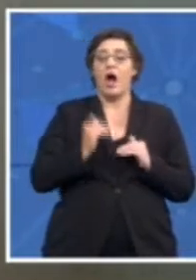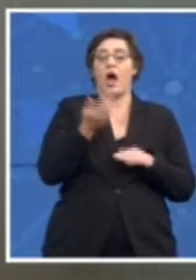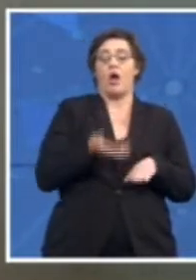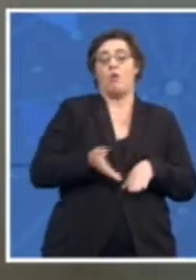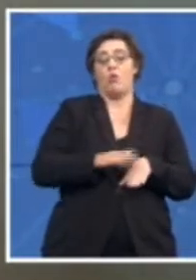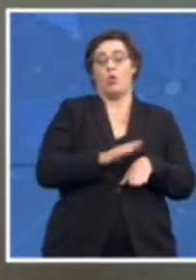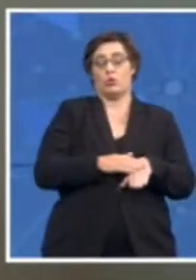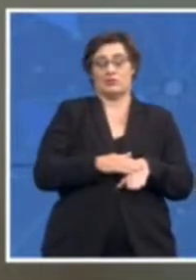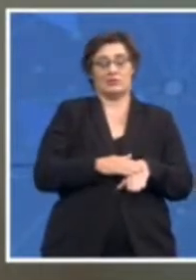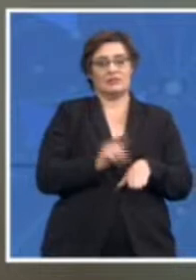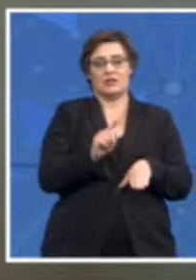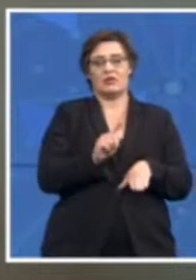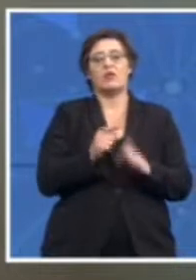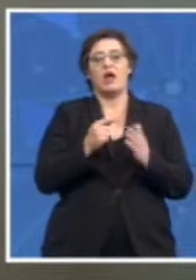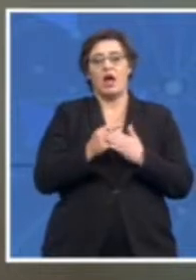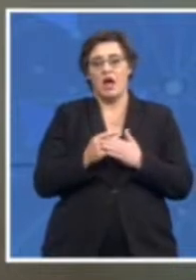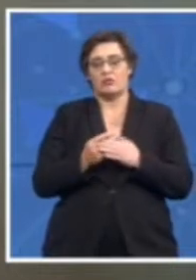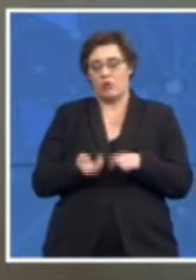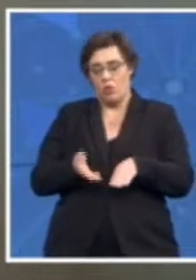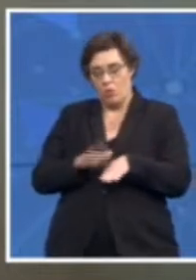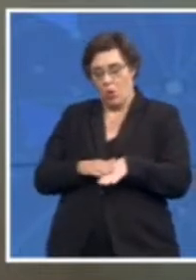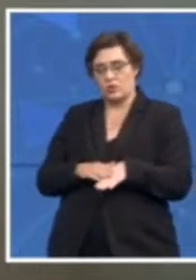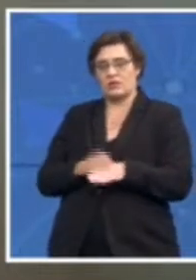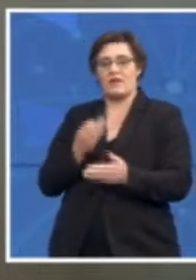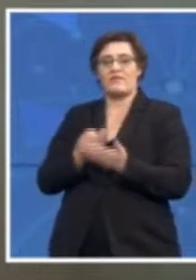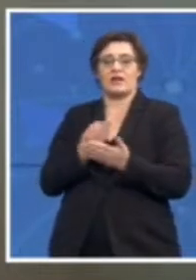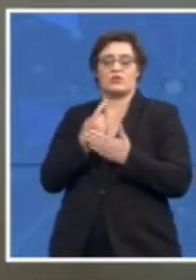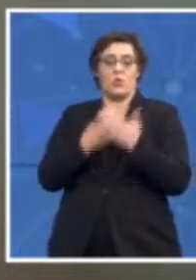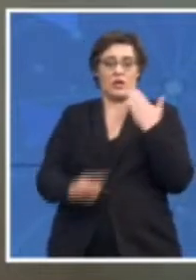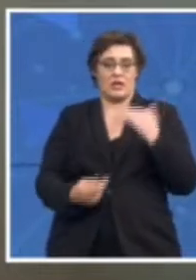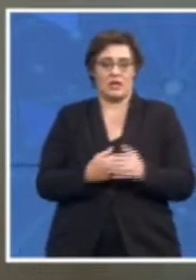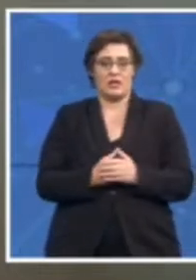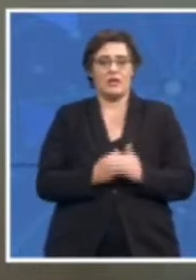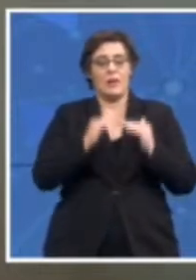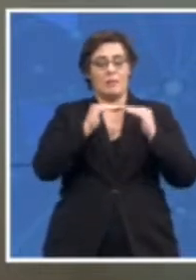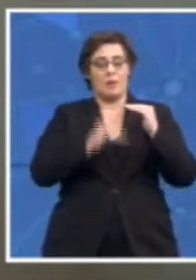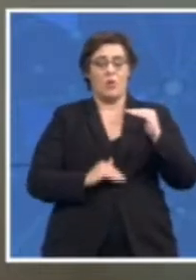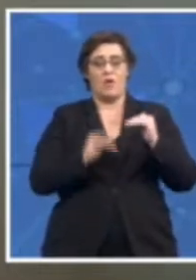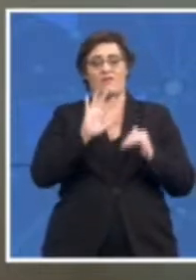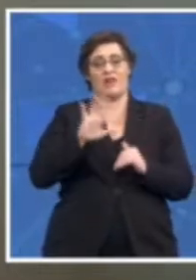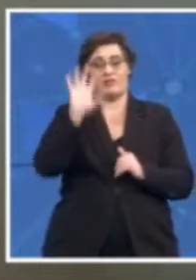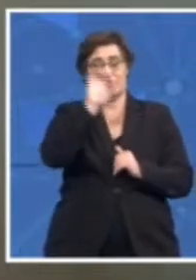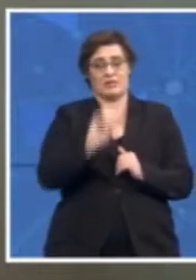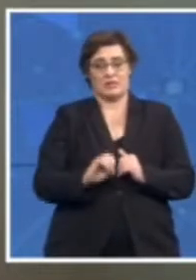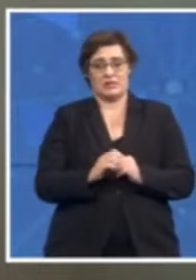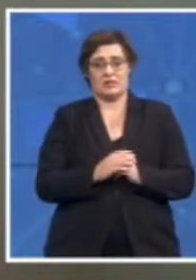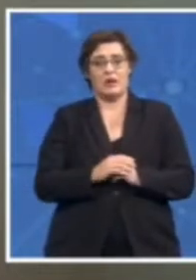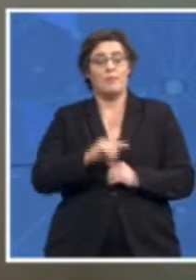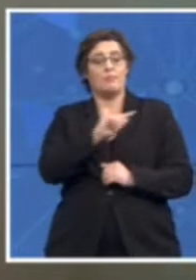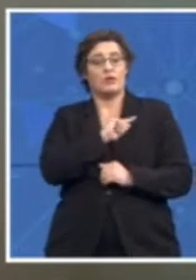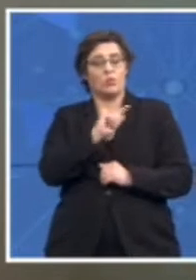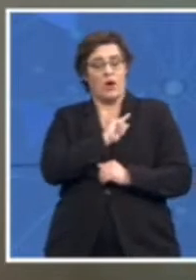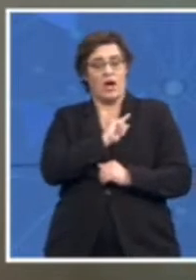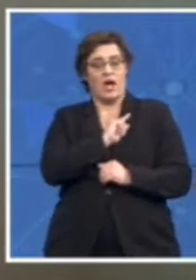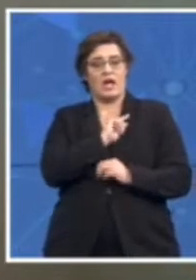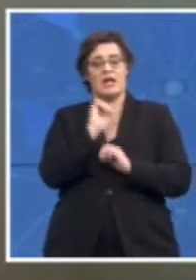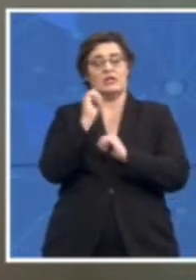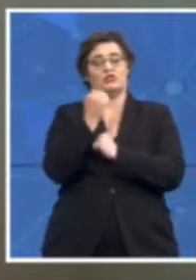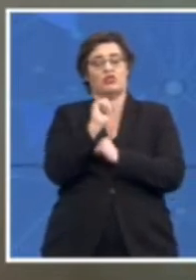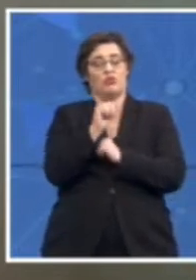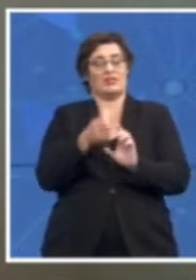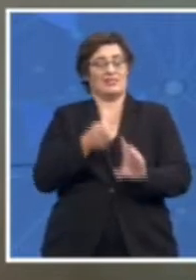factor certainly below 5%, but due to generation constraints, we currently have